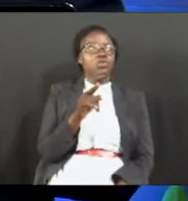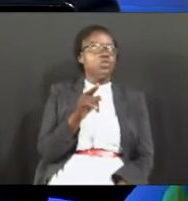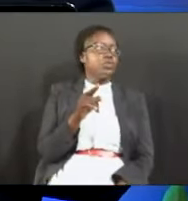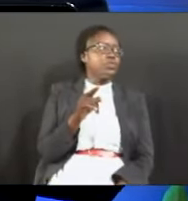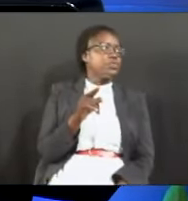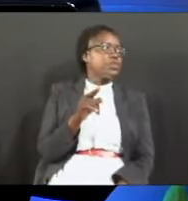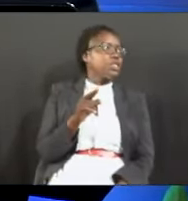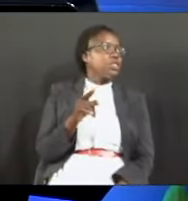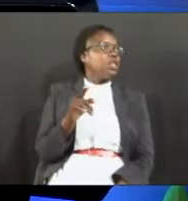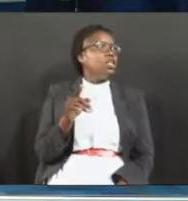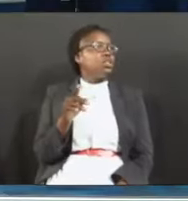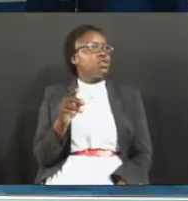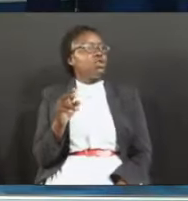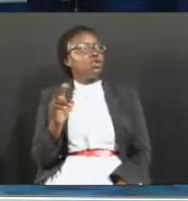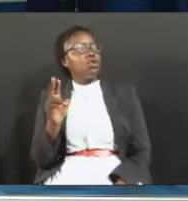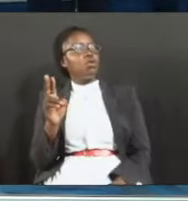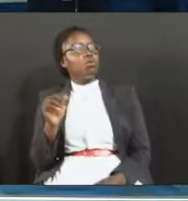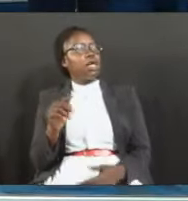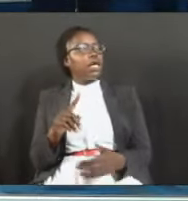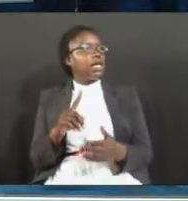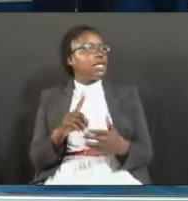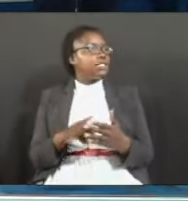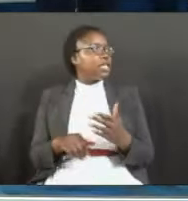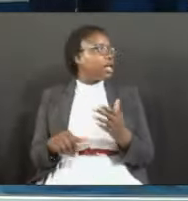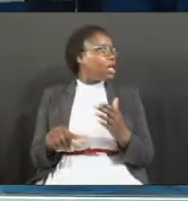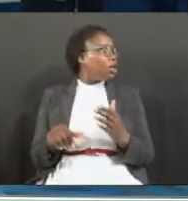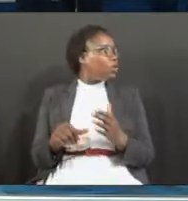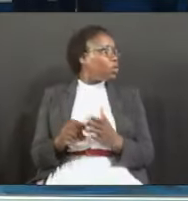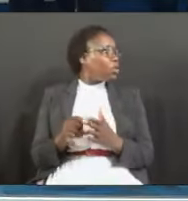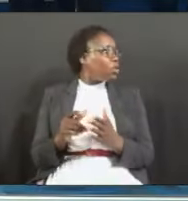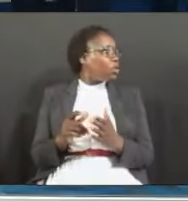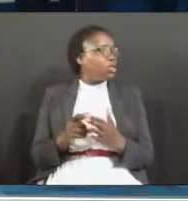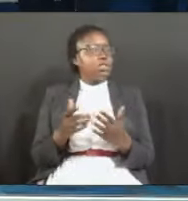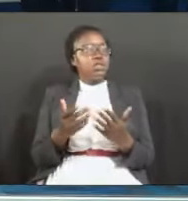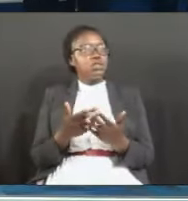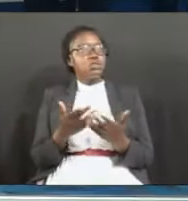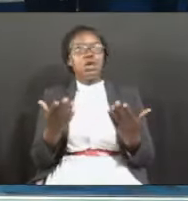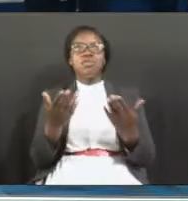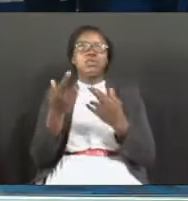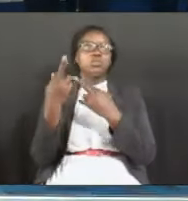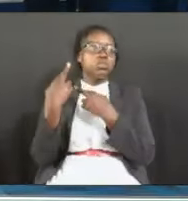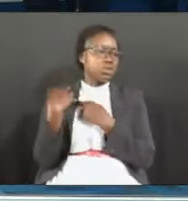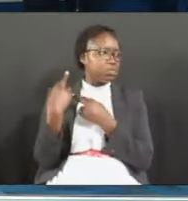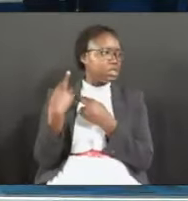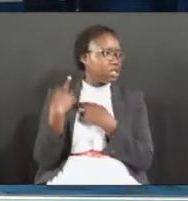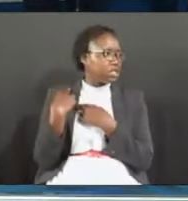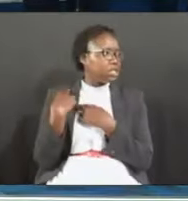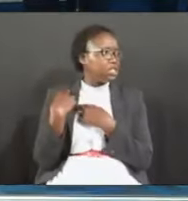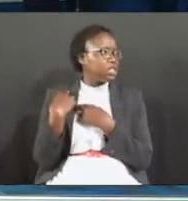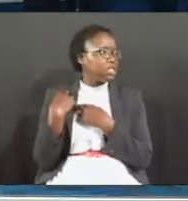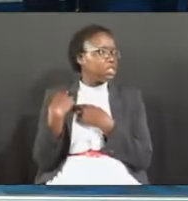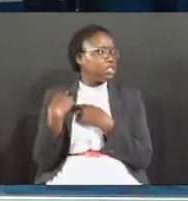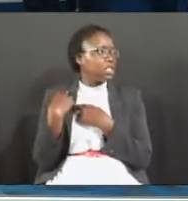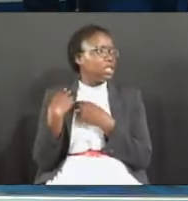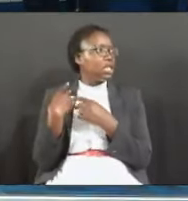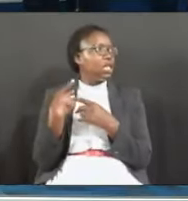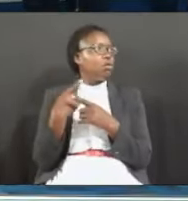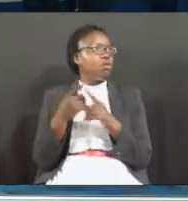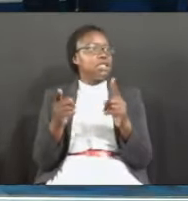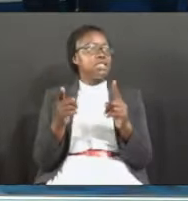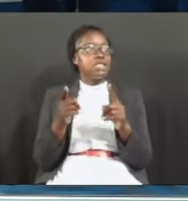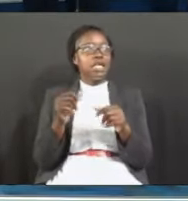Your husband may have abandoned you with a lot of responsibilities. You're feeling alone in this